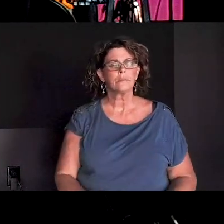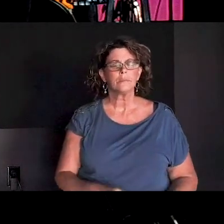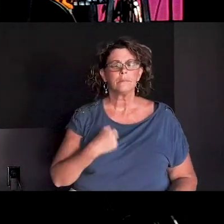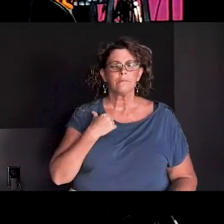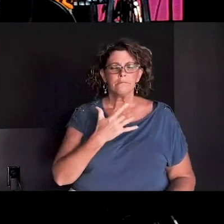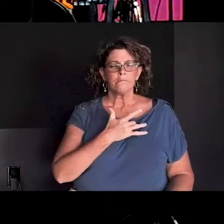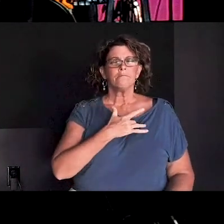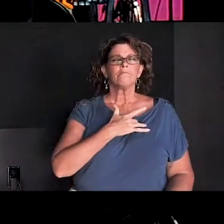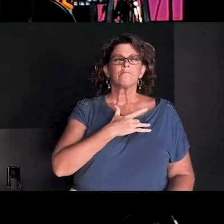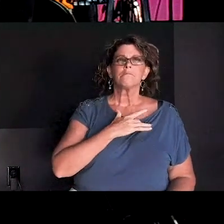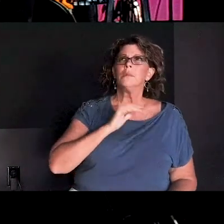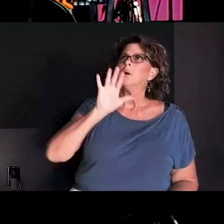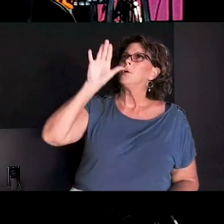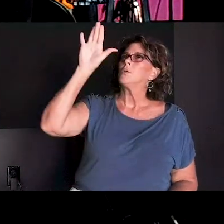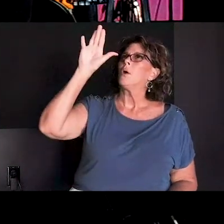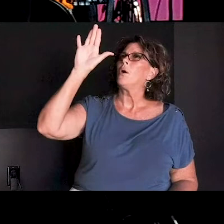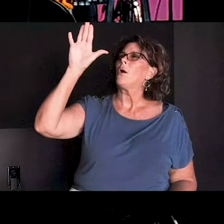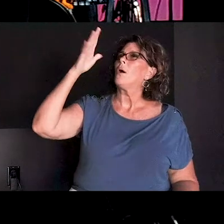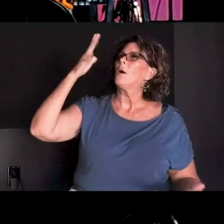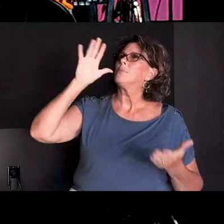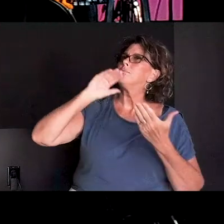alone. I hear your